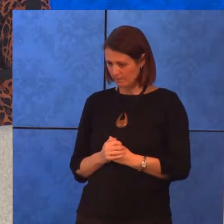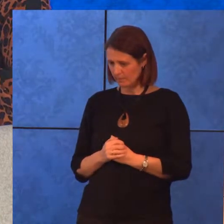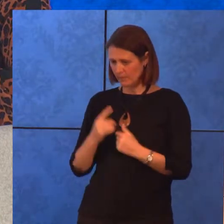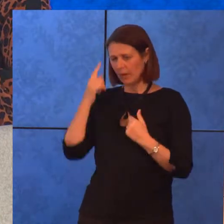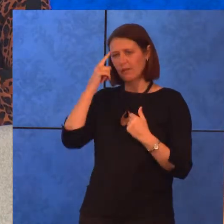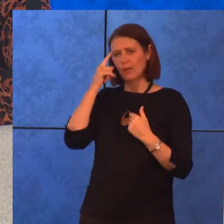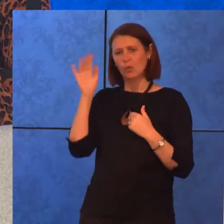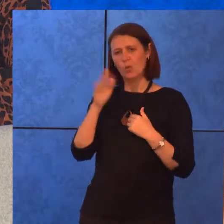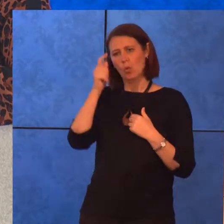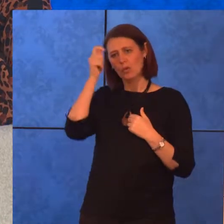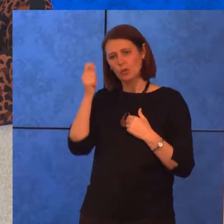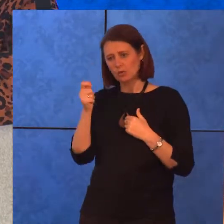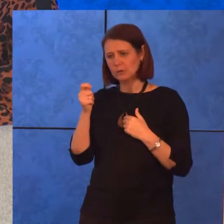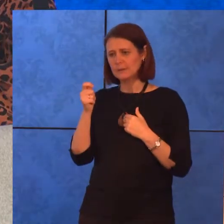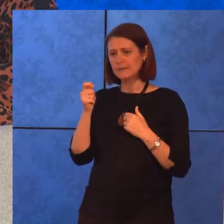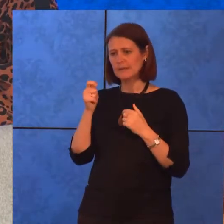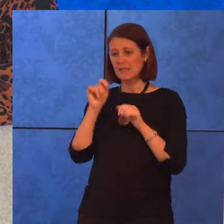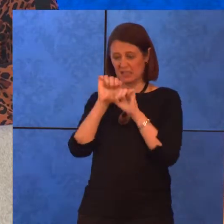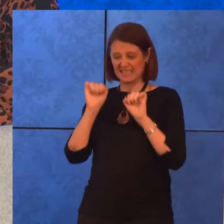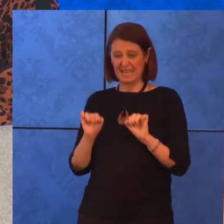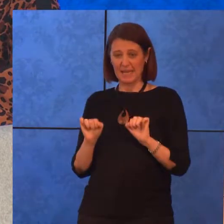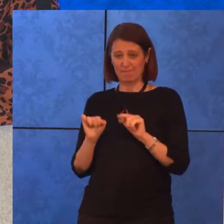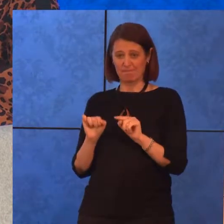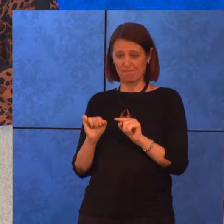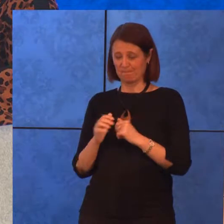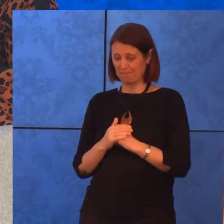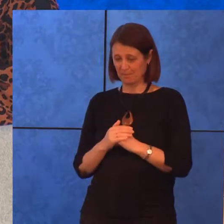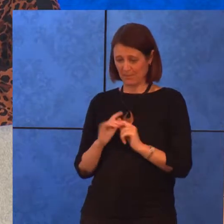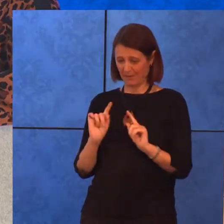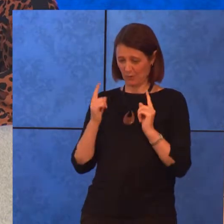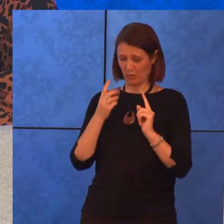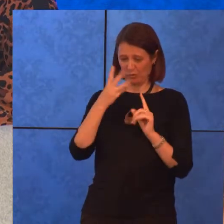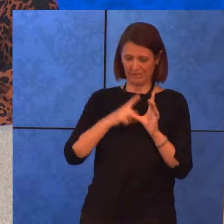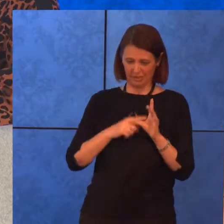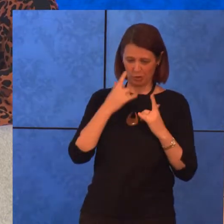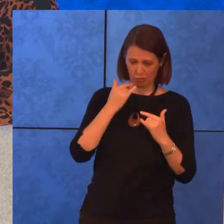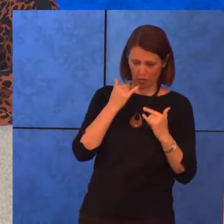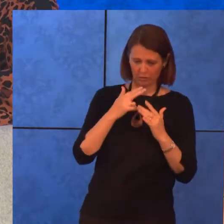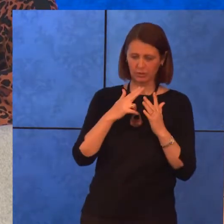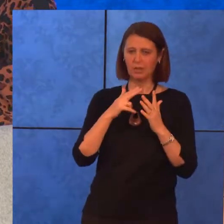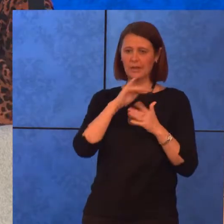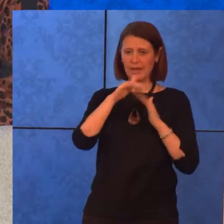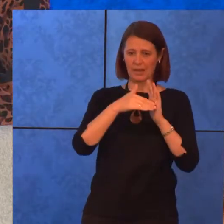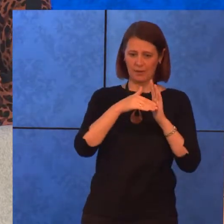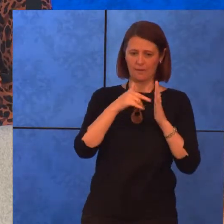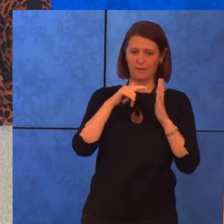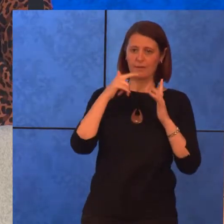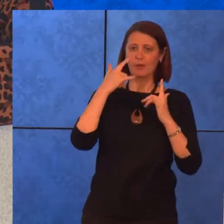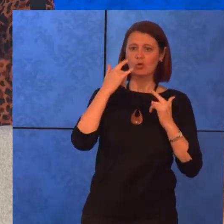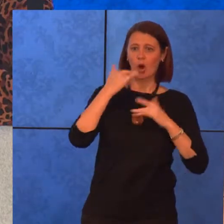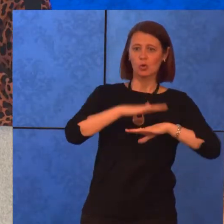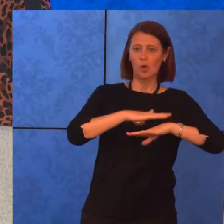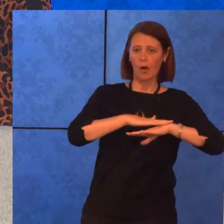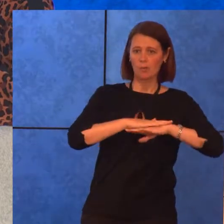acknowledge is that the scheme, the first 3 years of trial with 30,000 people at the end of trial